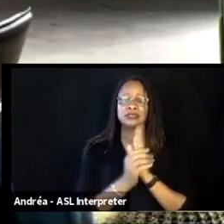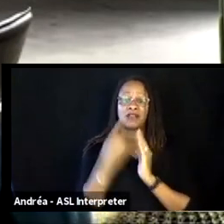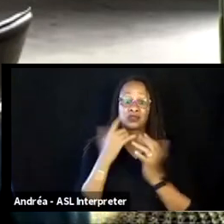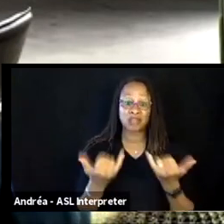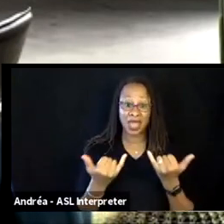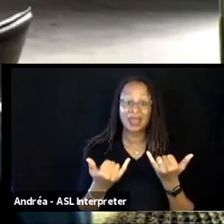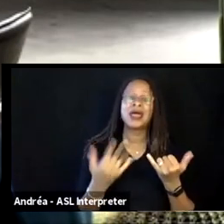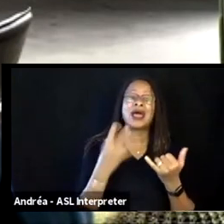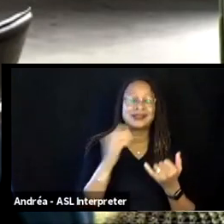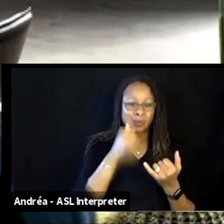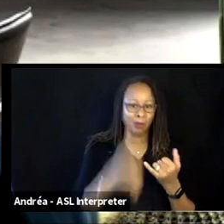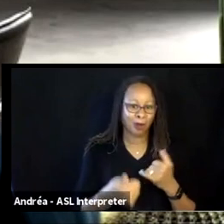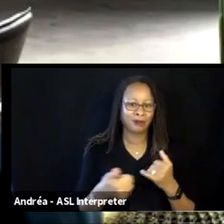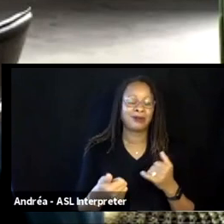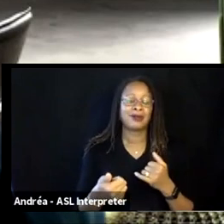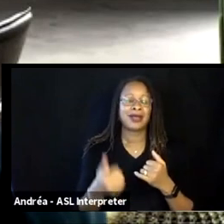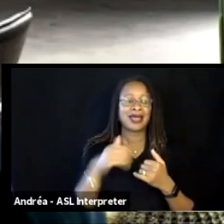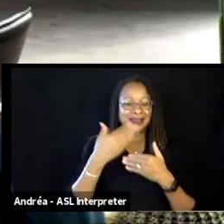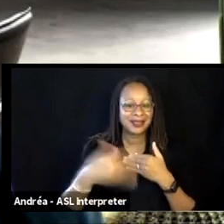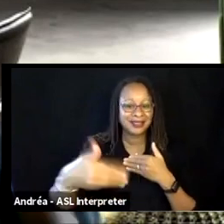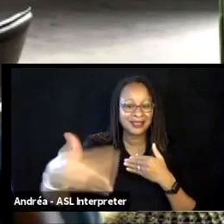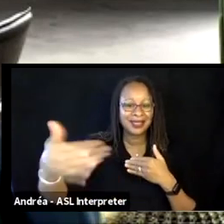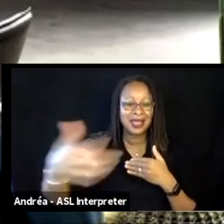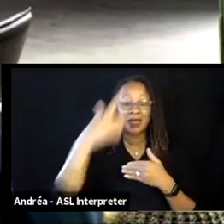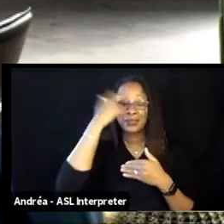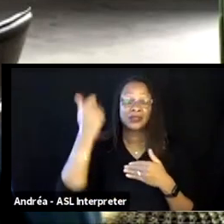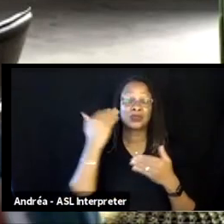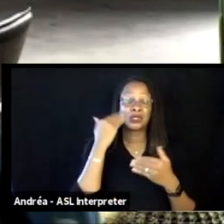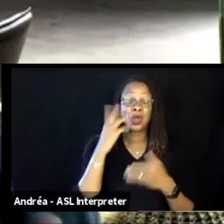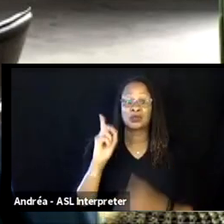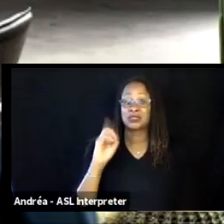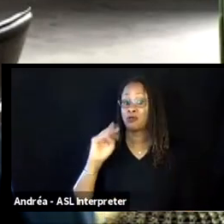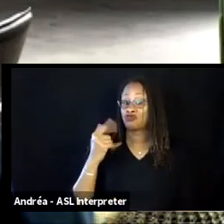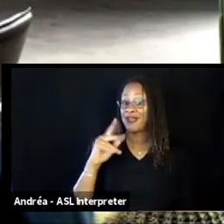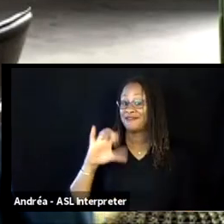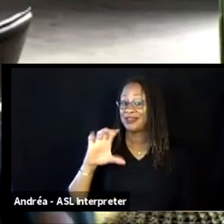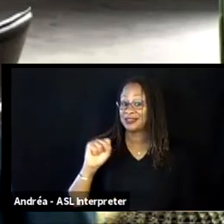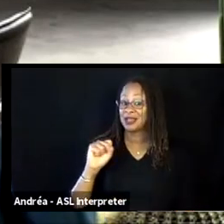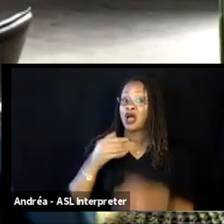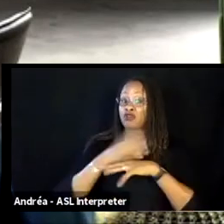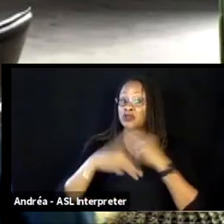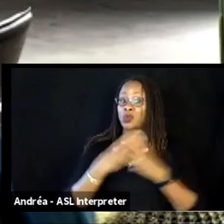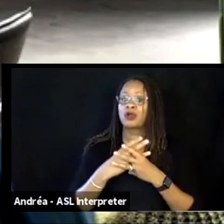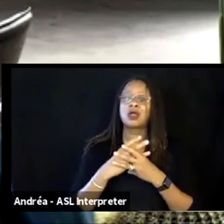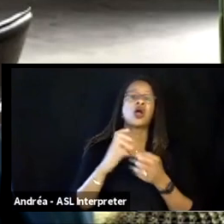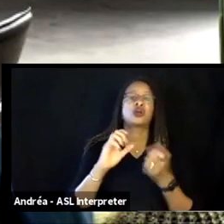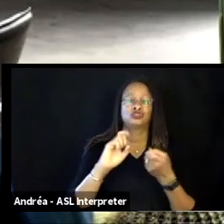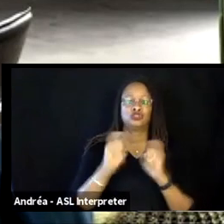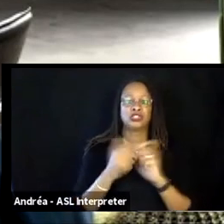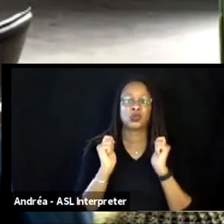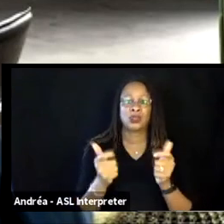for tomorrow? Because as we all know, our demographics globally are rapidly changing. And that's not stopping